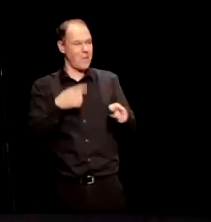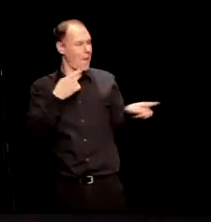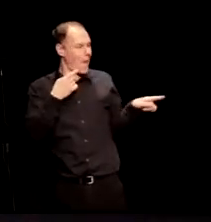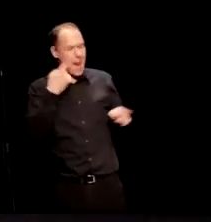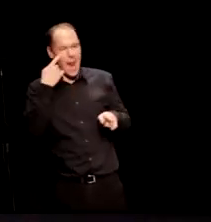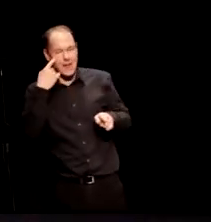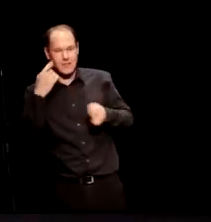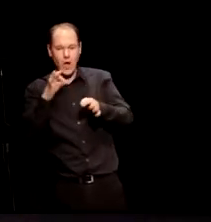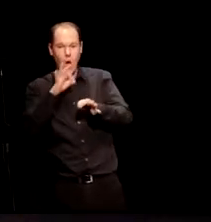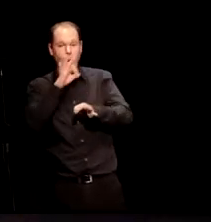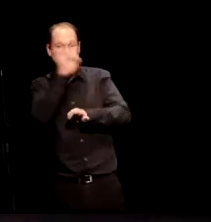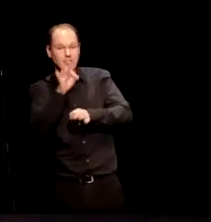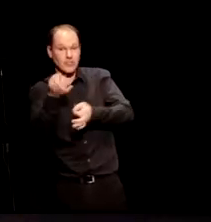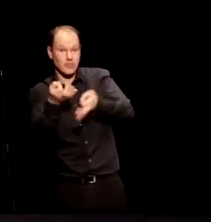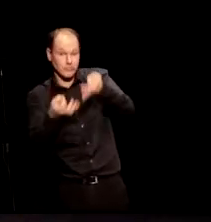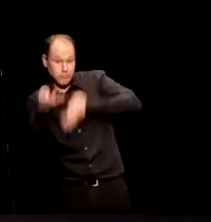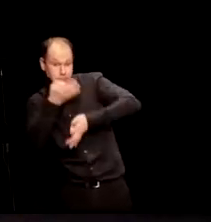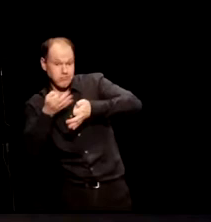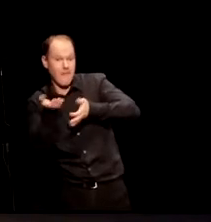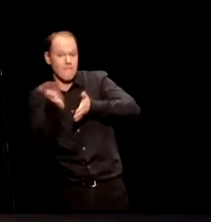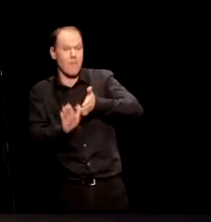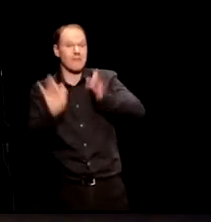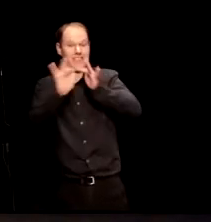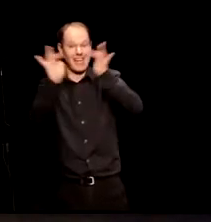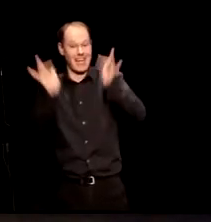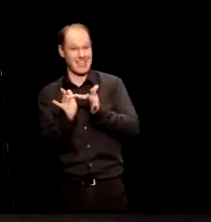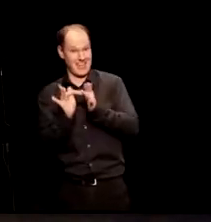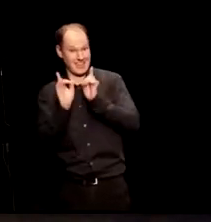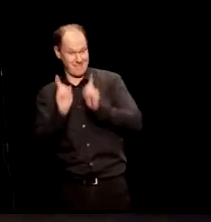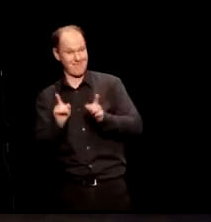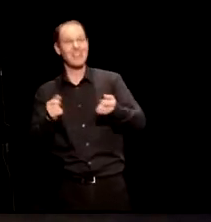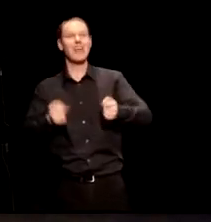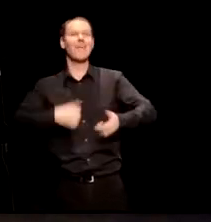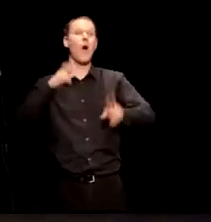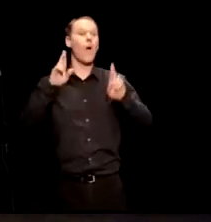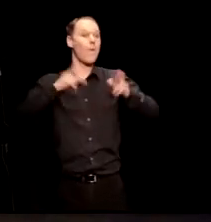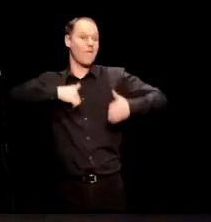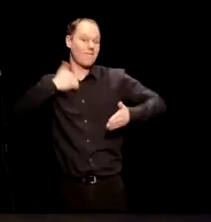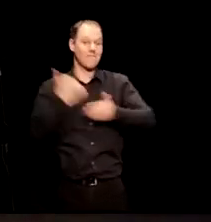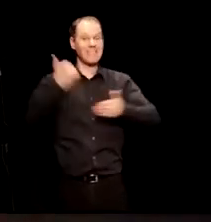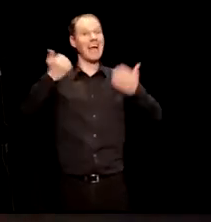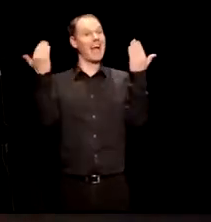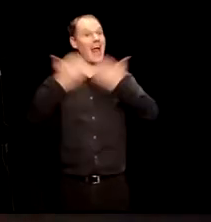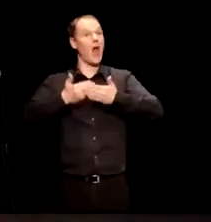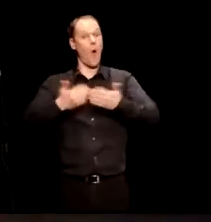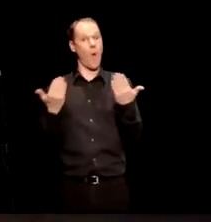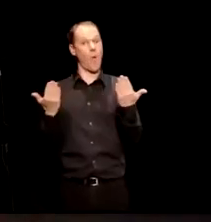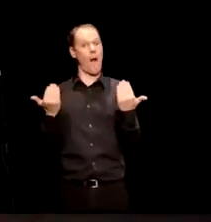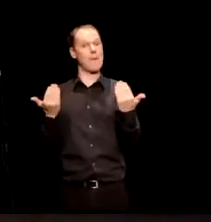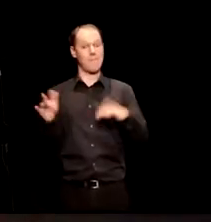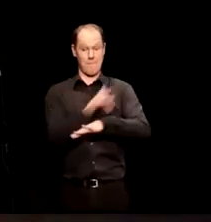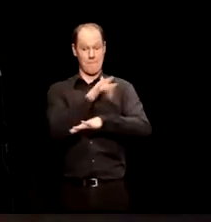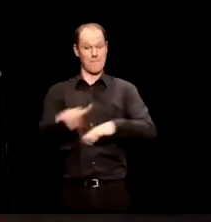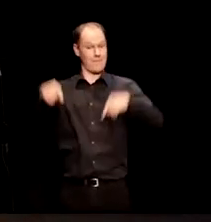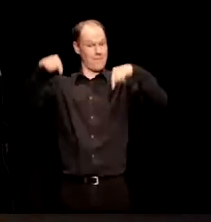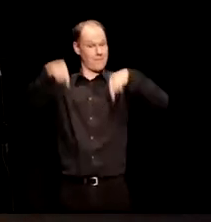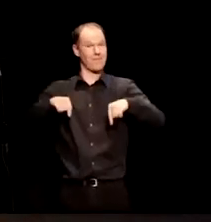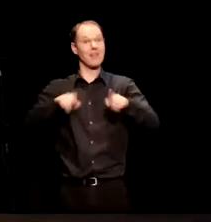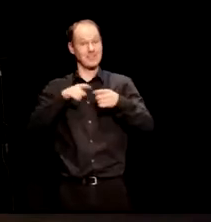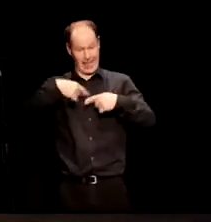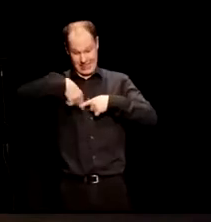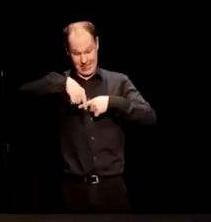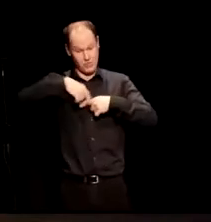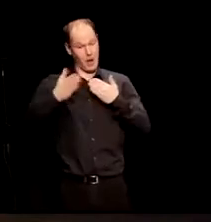in online as well. So I hope you have a fantastic evening. Welcome to the Playhouse. Welcome to Furnace Festival. Do come along to the other events that are on this